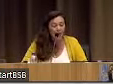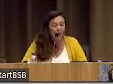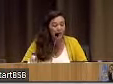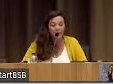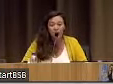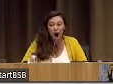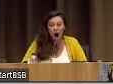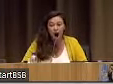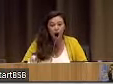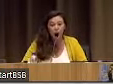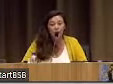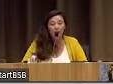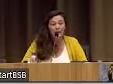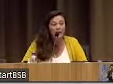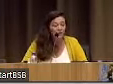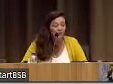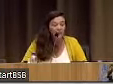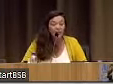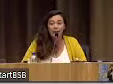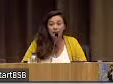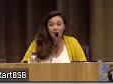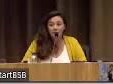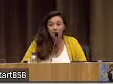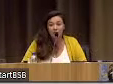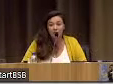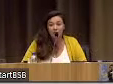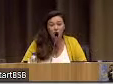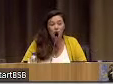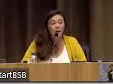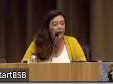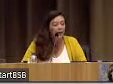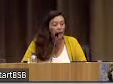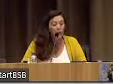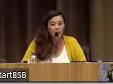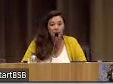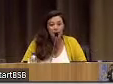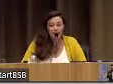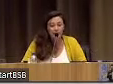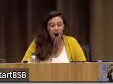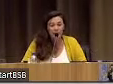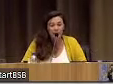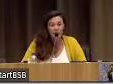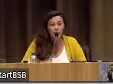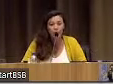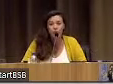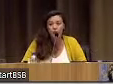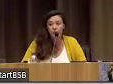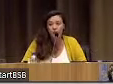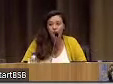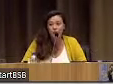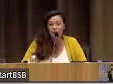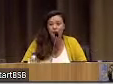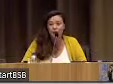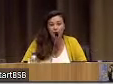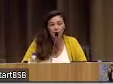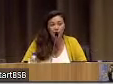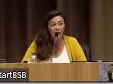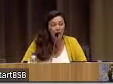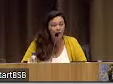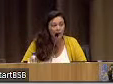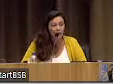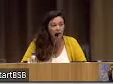limits. The only limit is ethics, and we need, besides that, we also need some